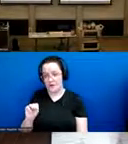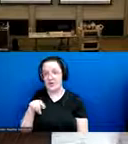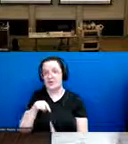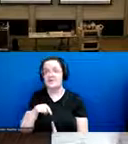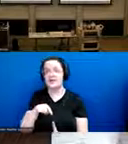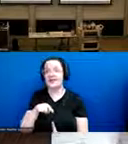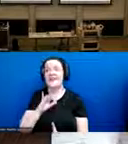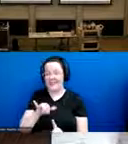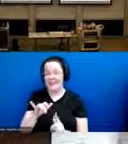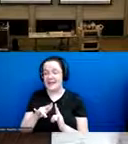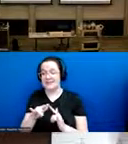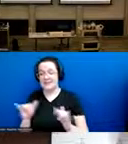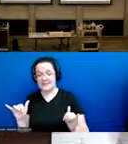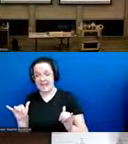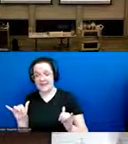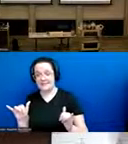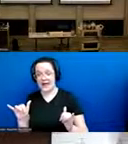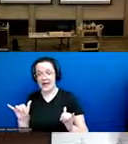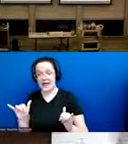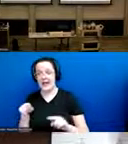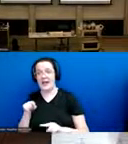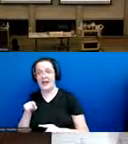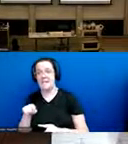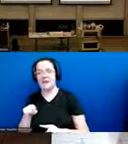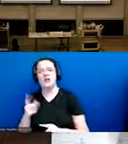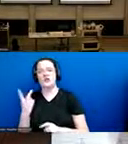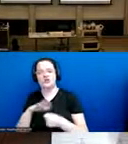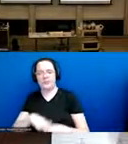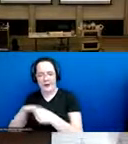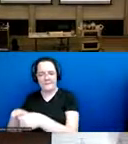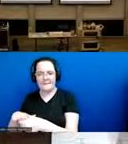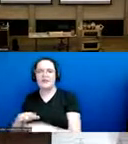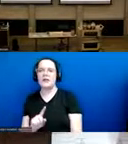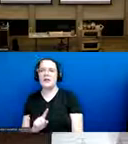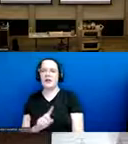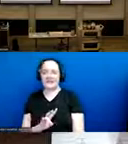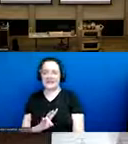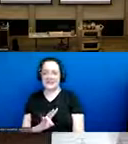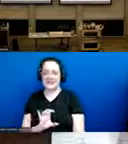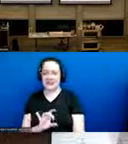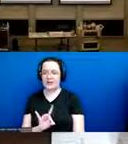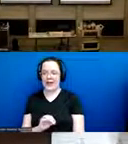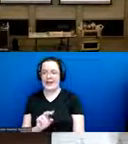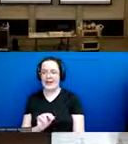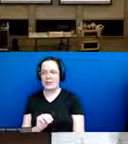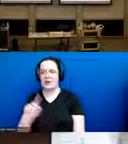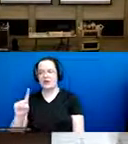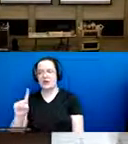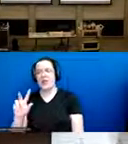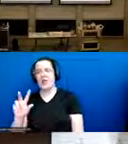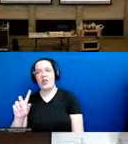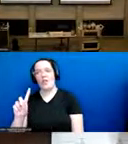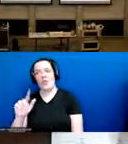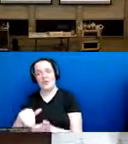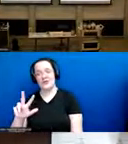same time with two strong pumps, one at 780 nanometers and one at 1367 nanometers, as is shown in